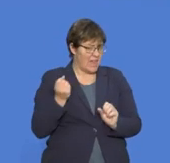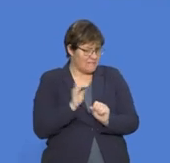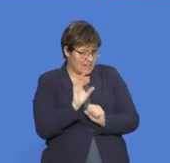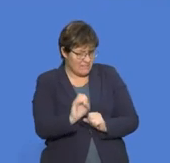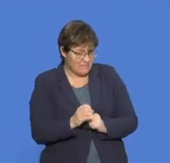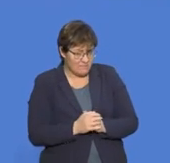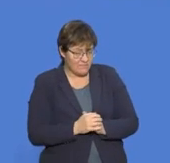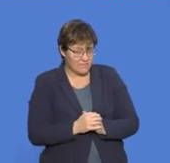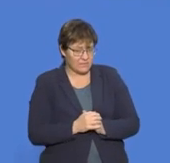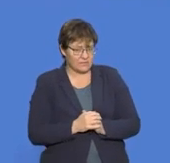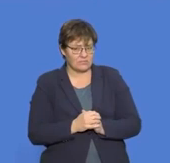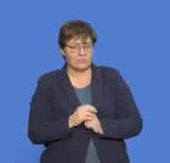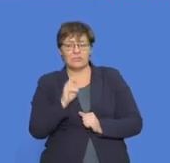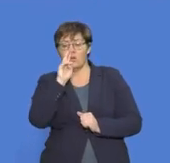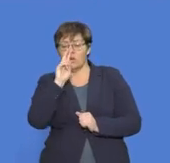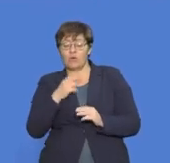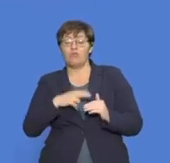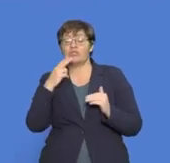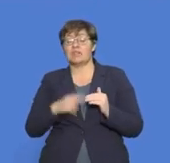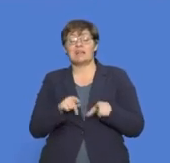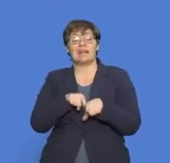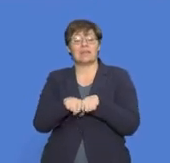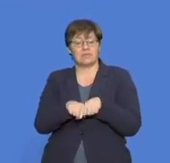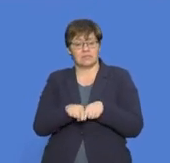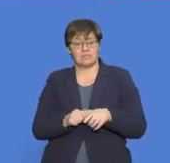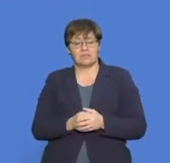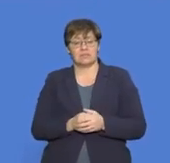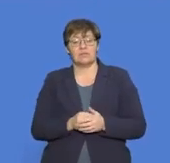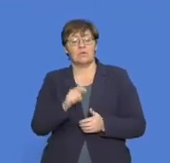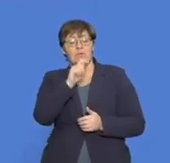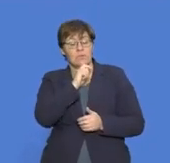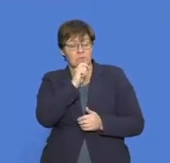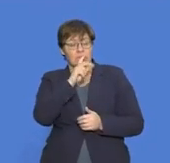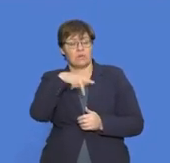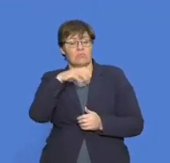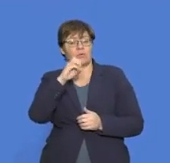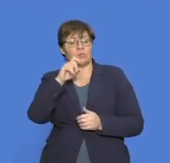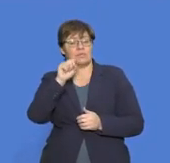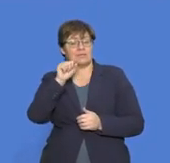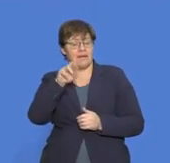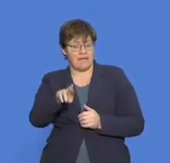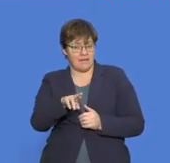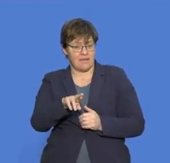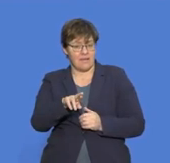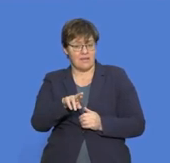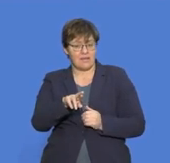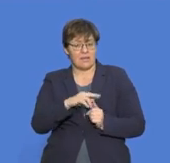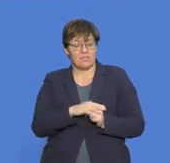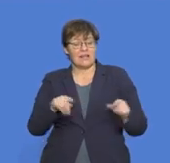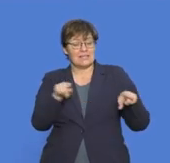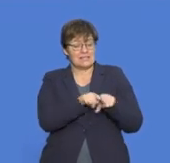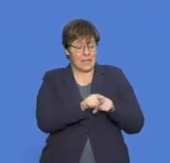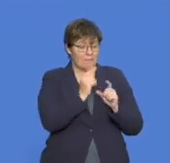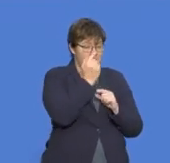effect? Looking at the results of experiments using pedometers and putting them under the